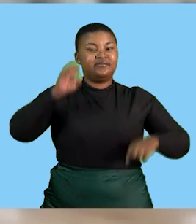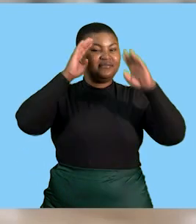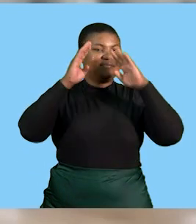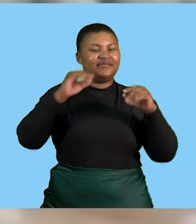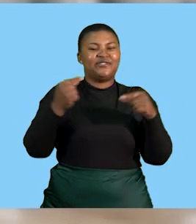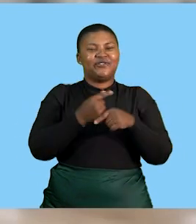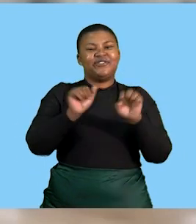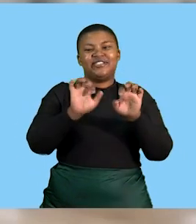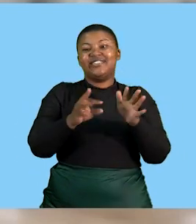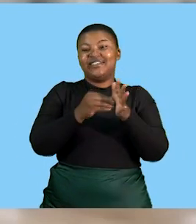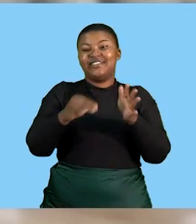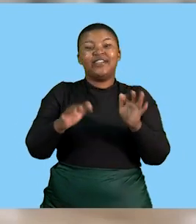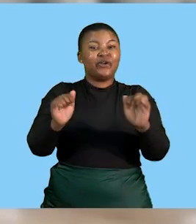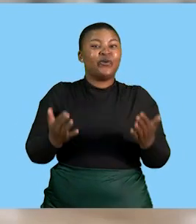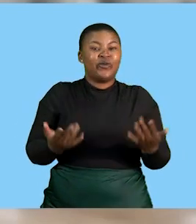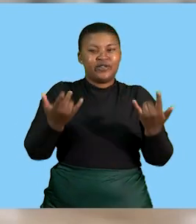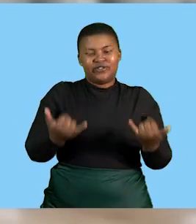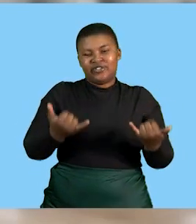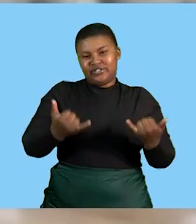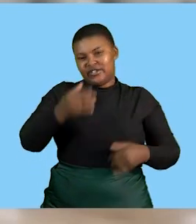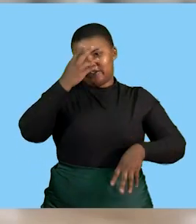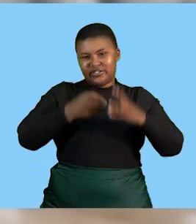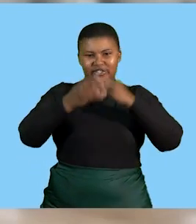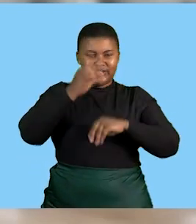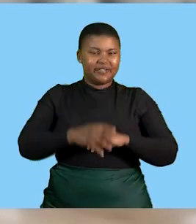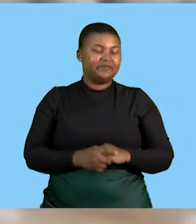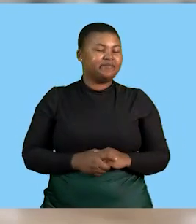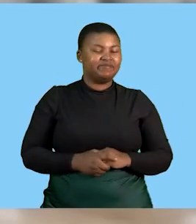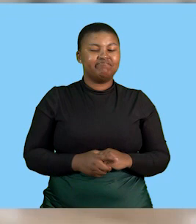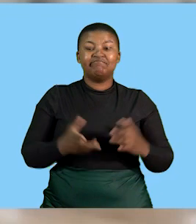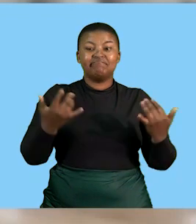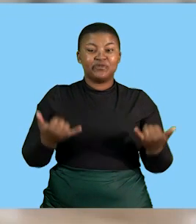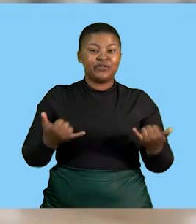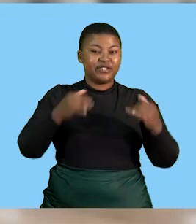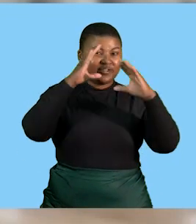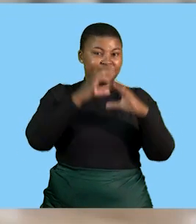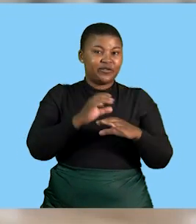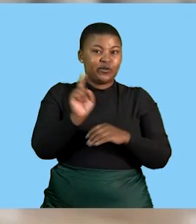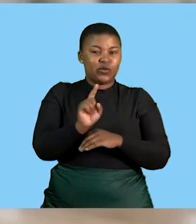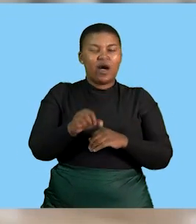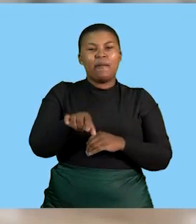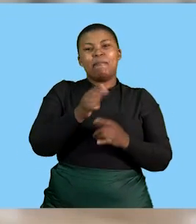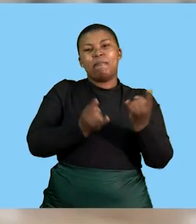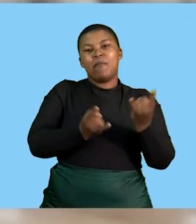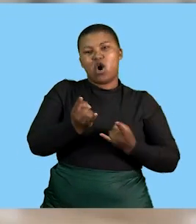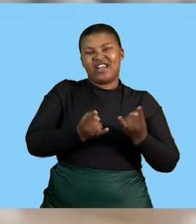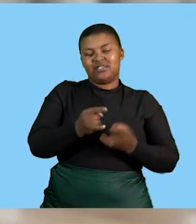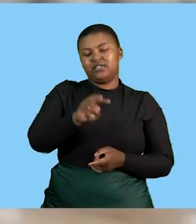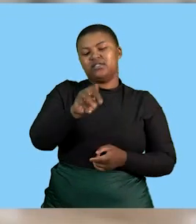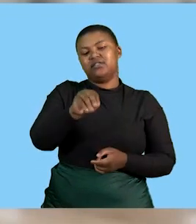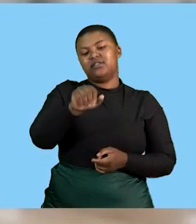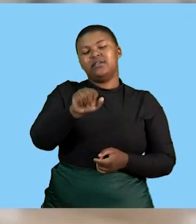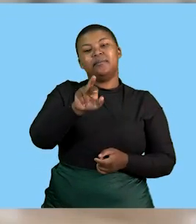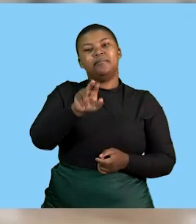Hello to all our grade 10 learners and welcome to our lesson. We are going to have a look at the market environment. We are going